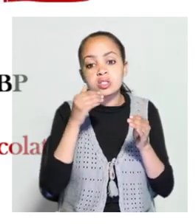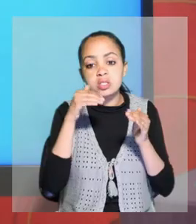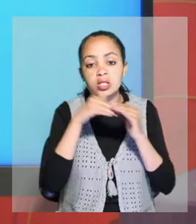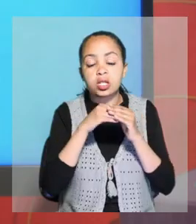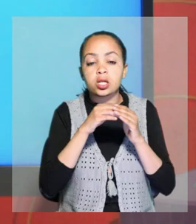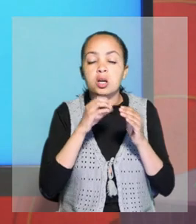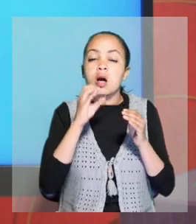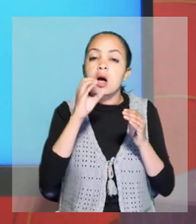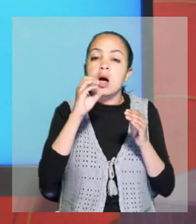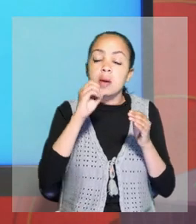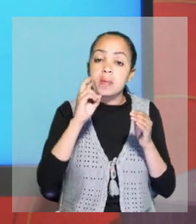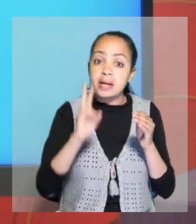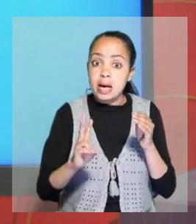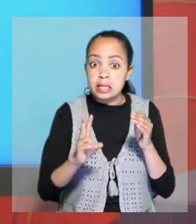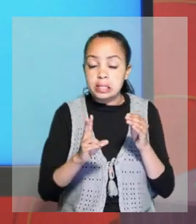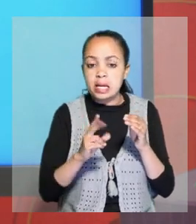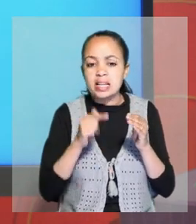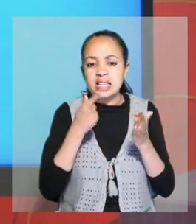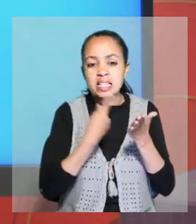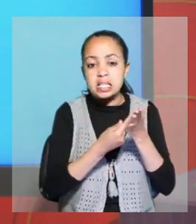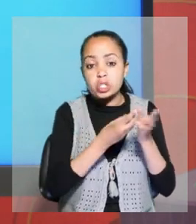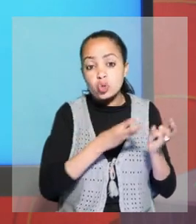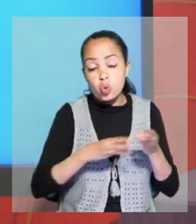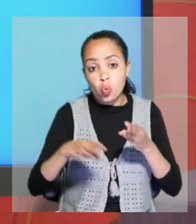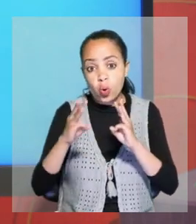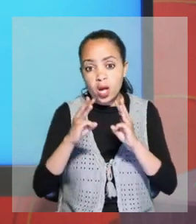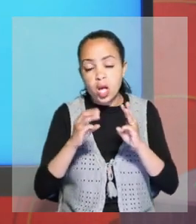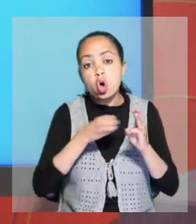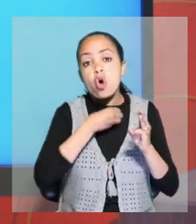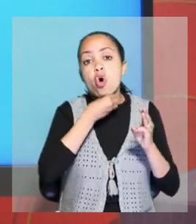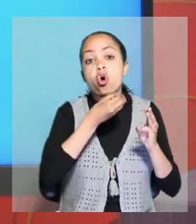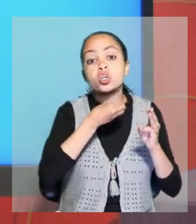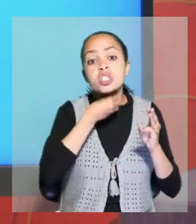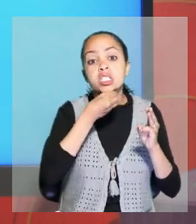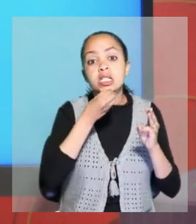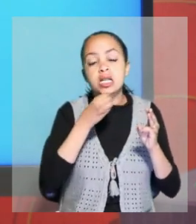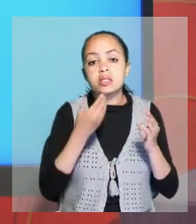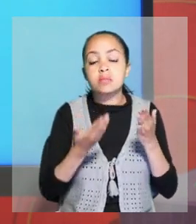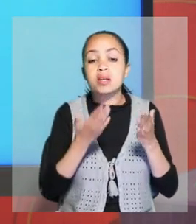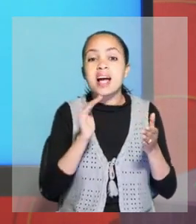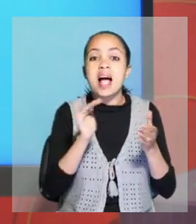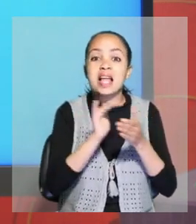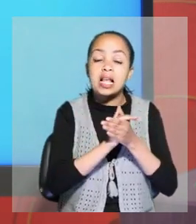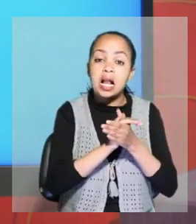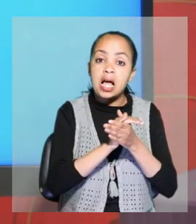of carbon dioxide. In this manner, oxygenase become catalyze the